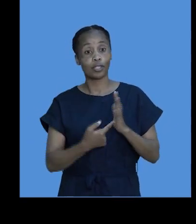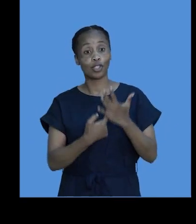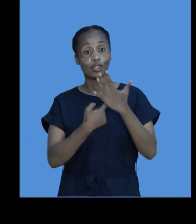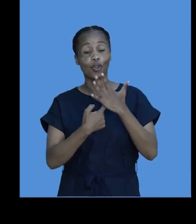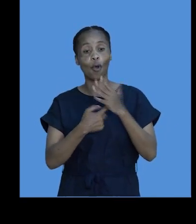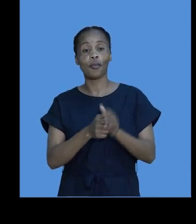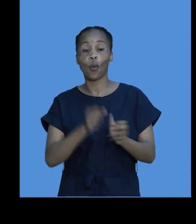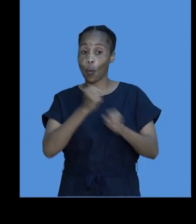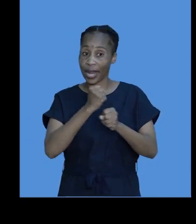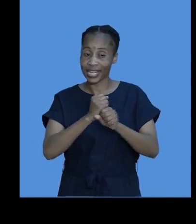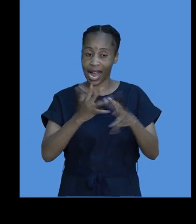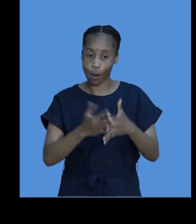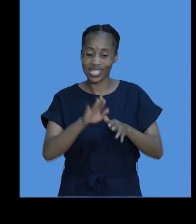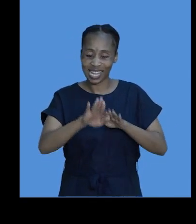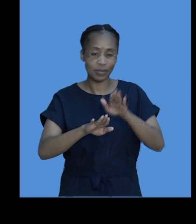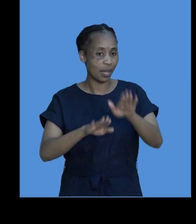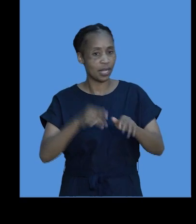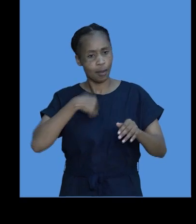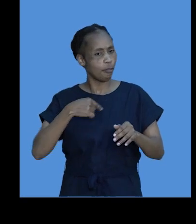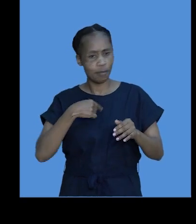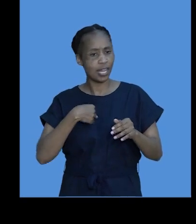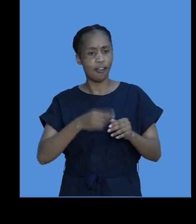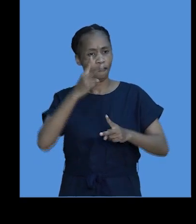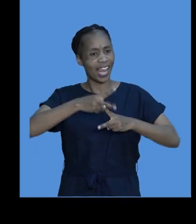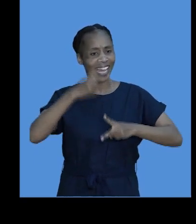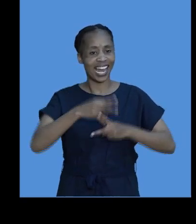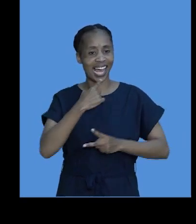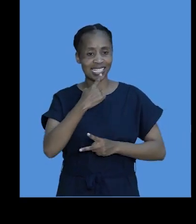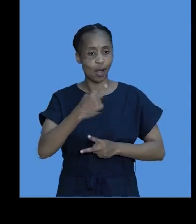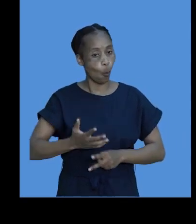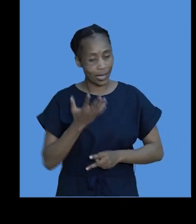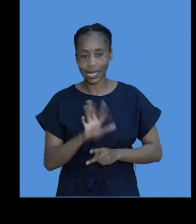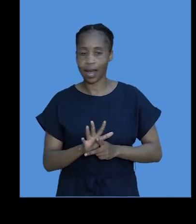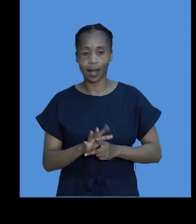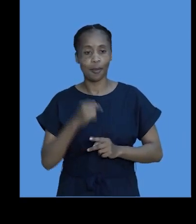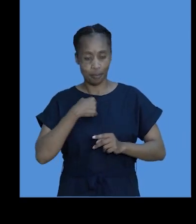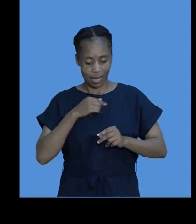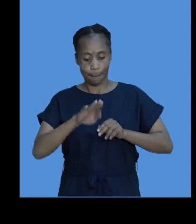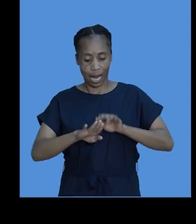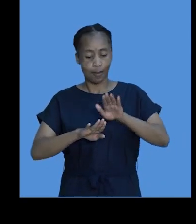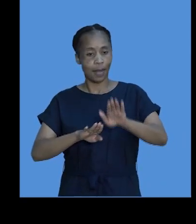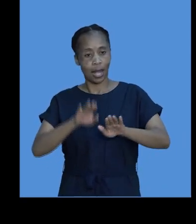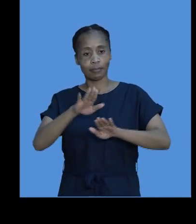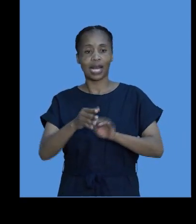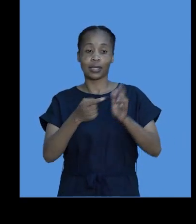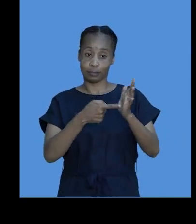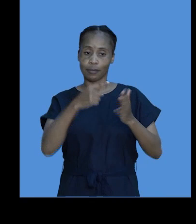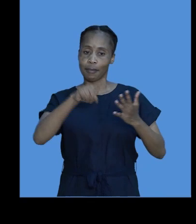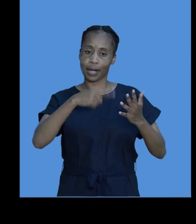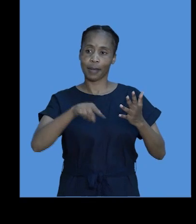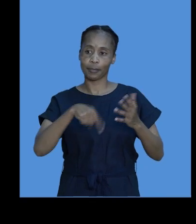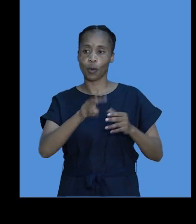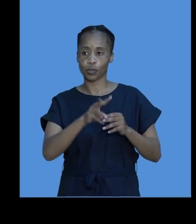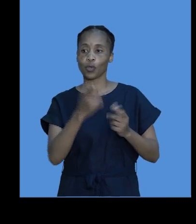I said show me working so that you earn full marks. As you can see, there are steps. I'm not marking the final answer, but I am marking